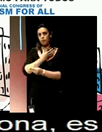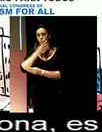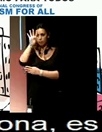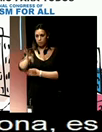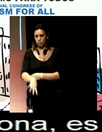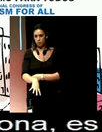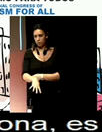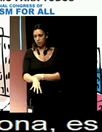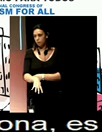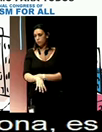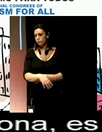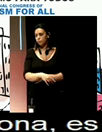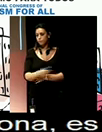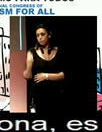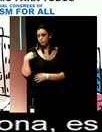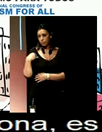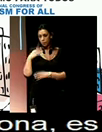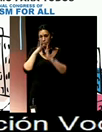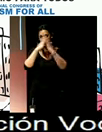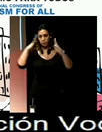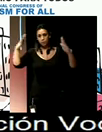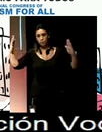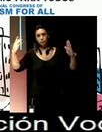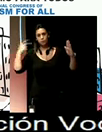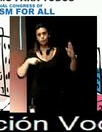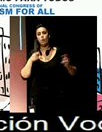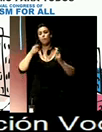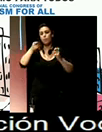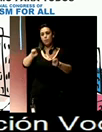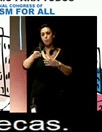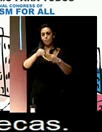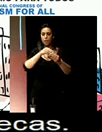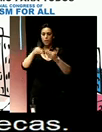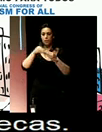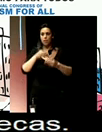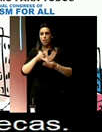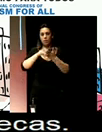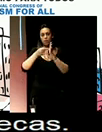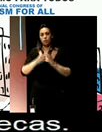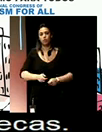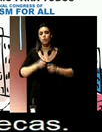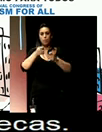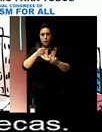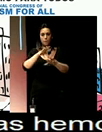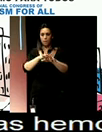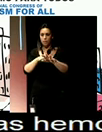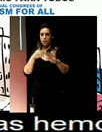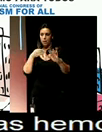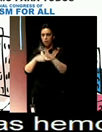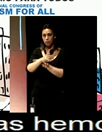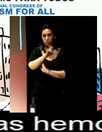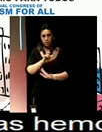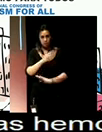of Barcelona. We have endowed these public spaces with